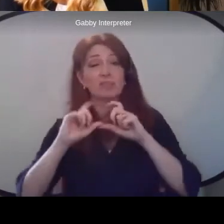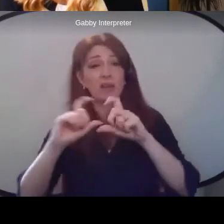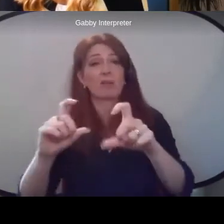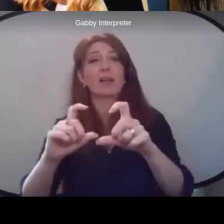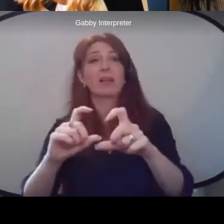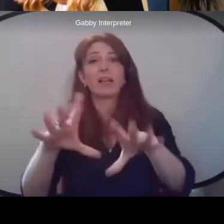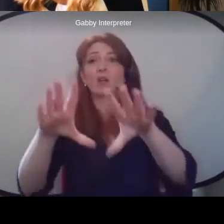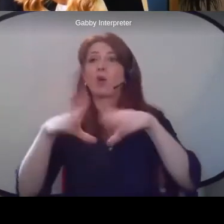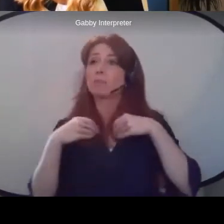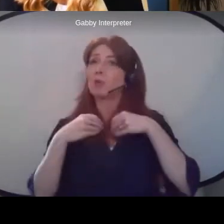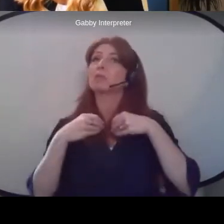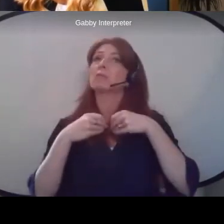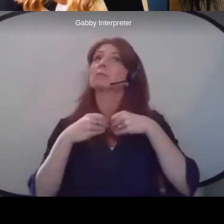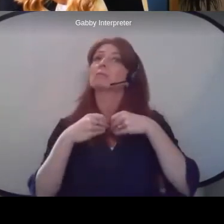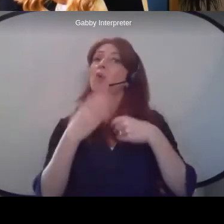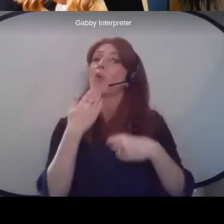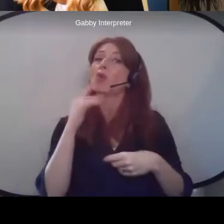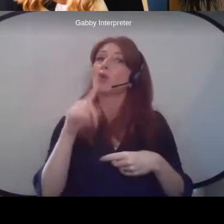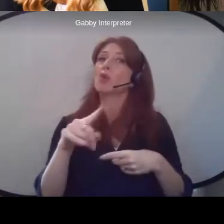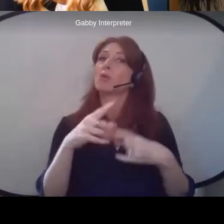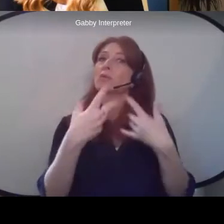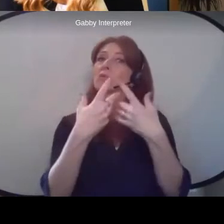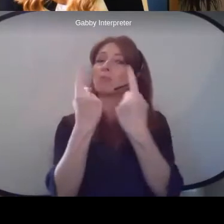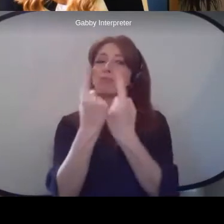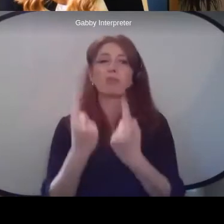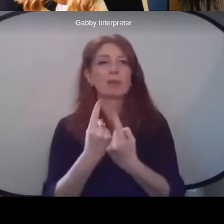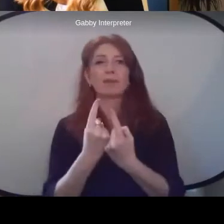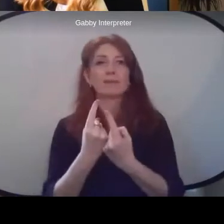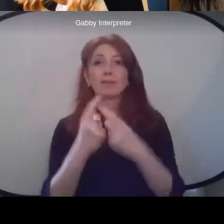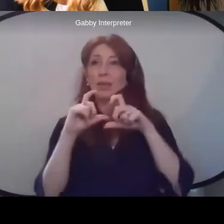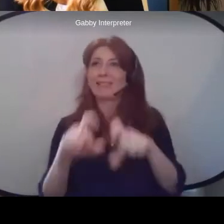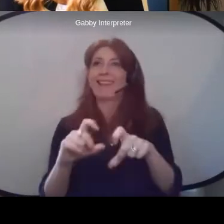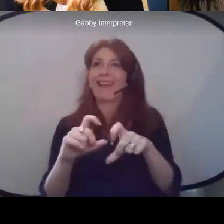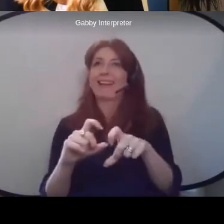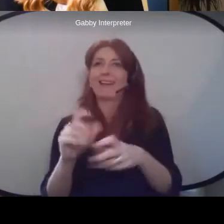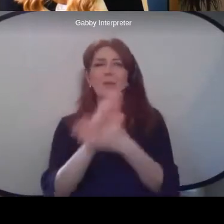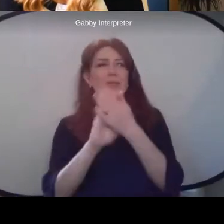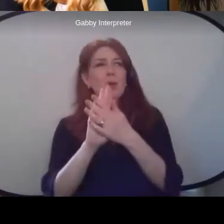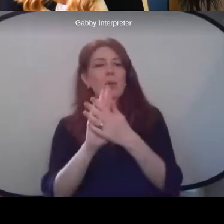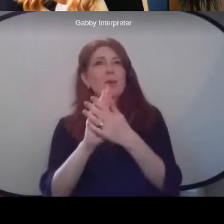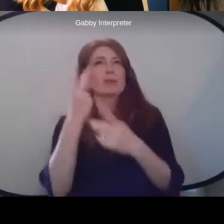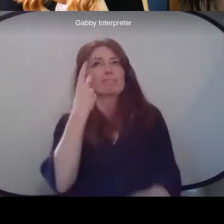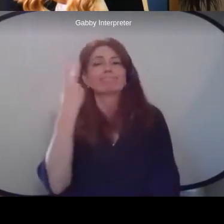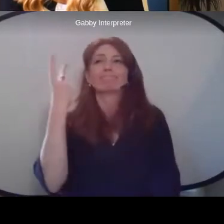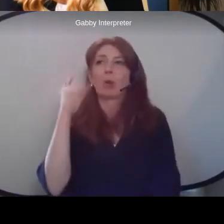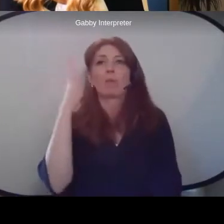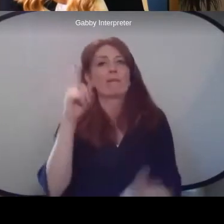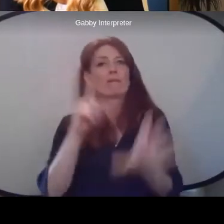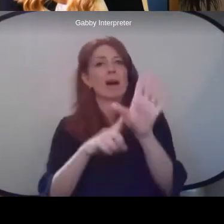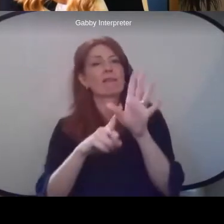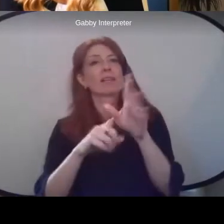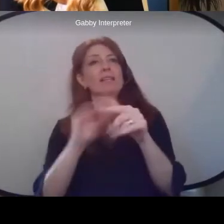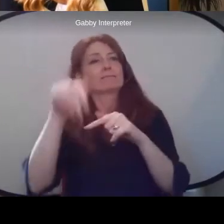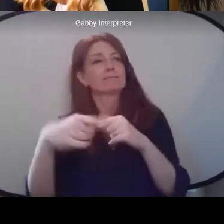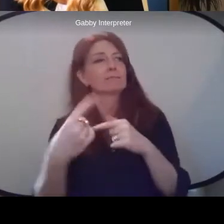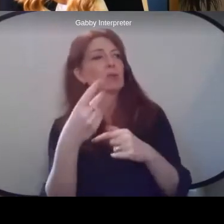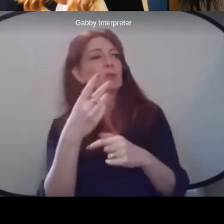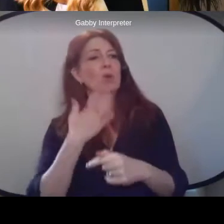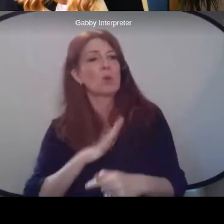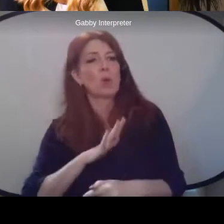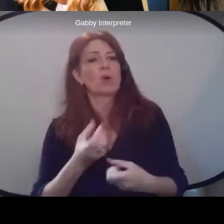away, but we just don't want to look back in 5 years' time and think, actually, there's some great stuff that happened, but we also left a shitload of